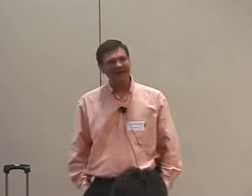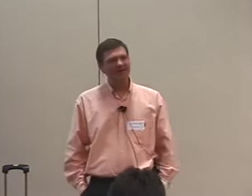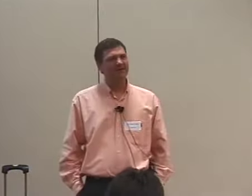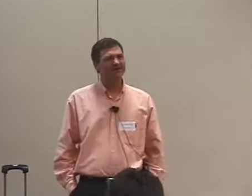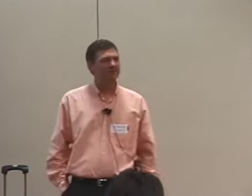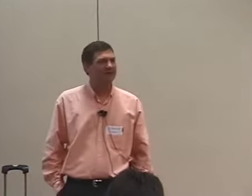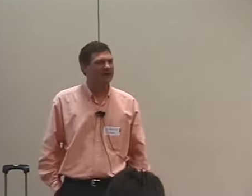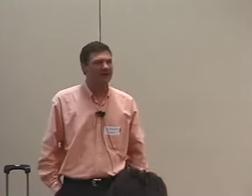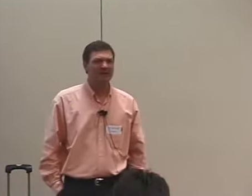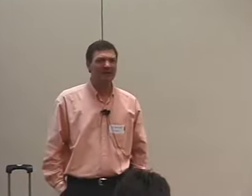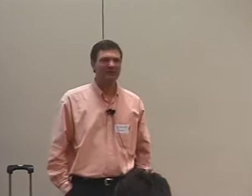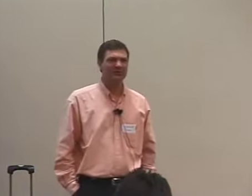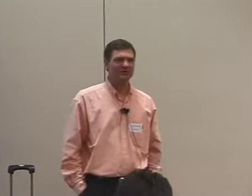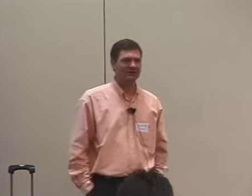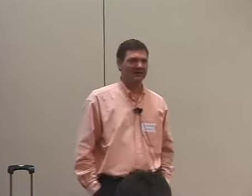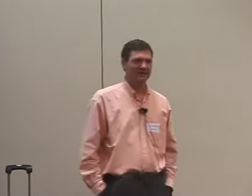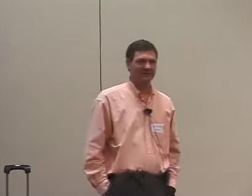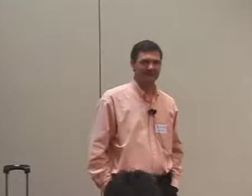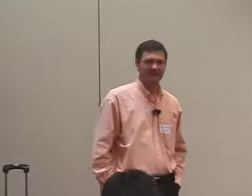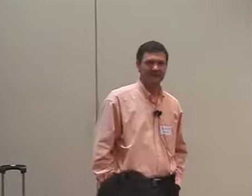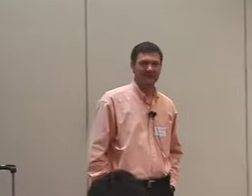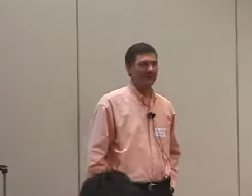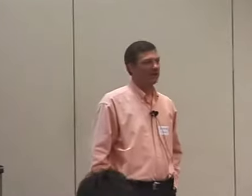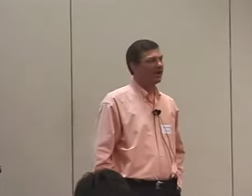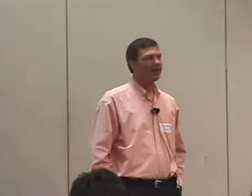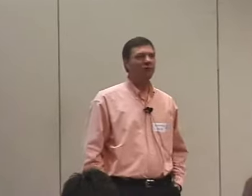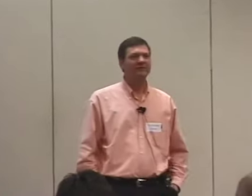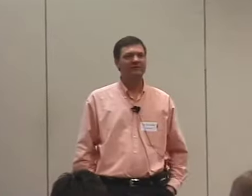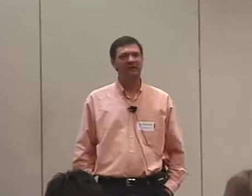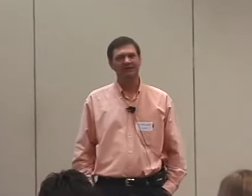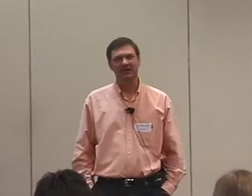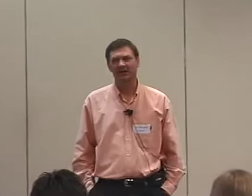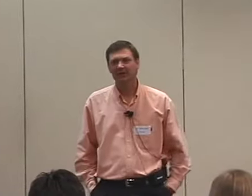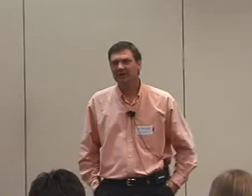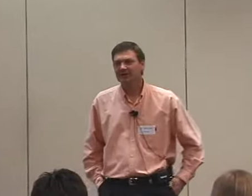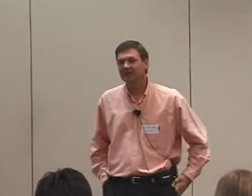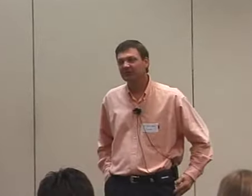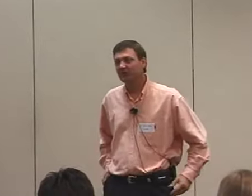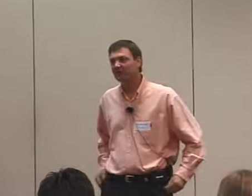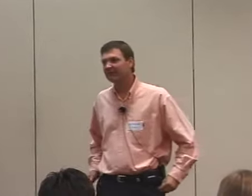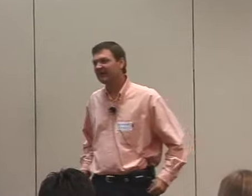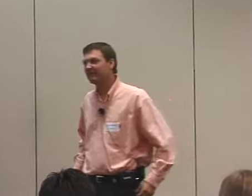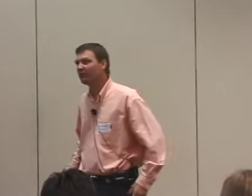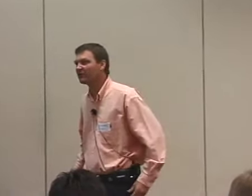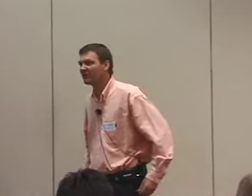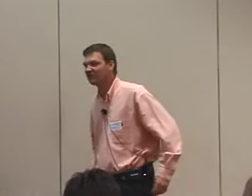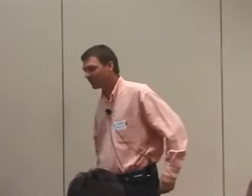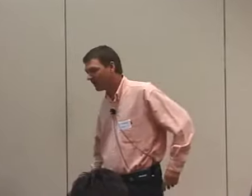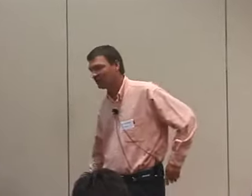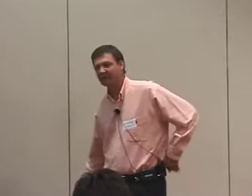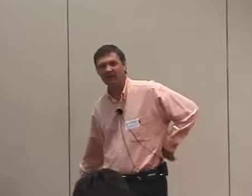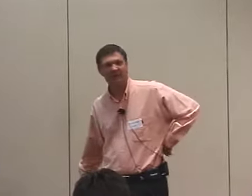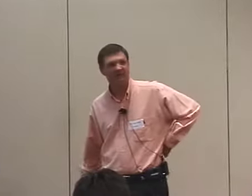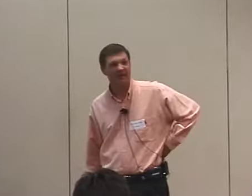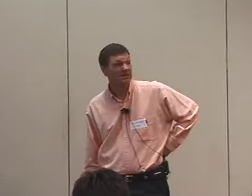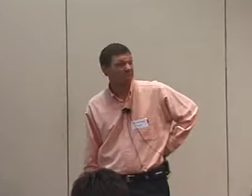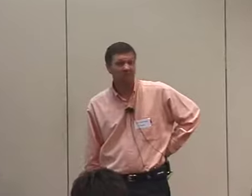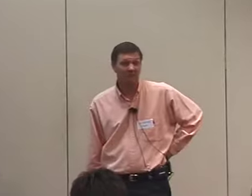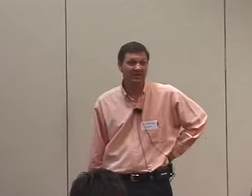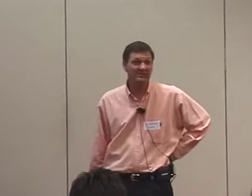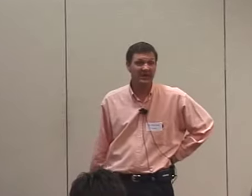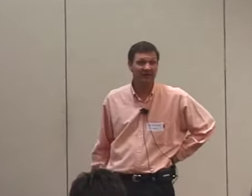what kind of an assessment have I been able to do today? I have wasted my time. So if someone were to say to me, what are that kid's problems? I would